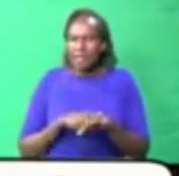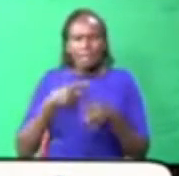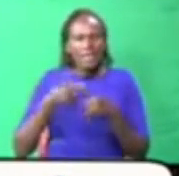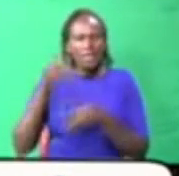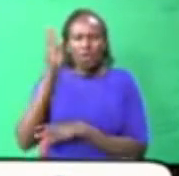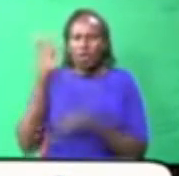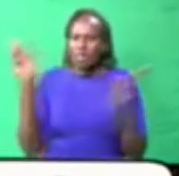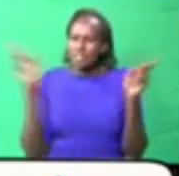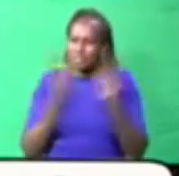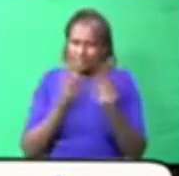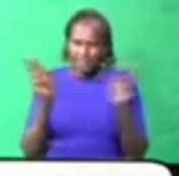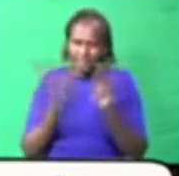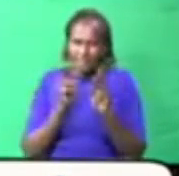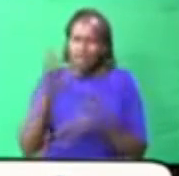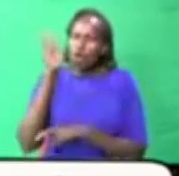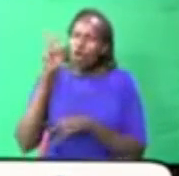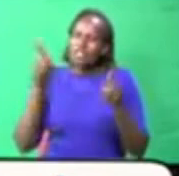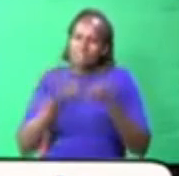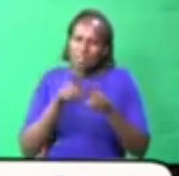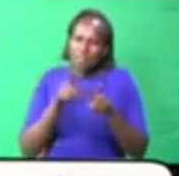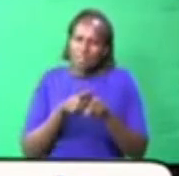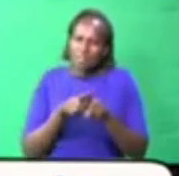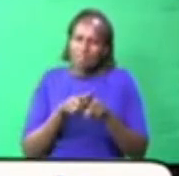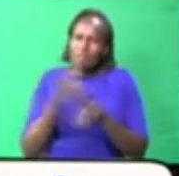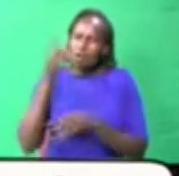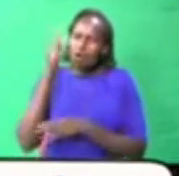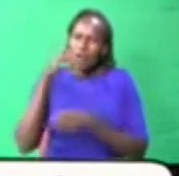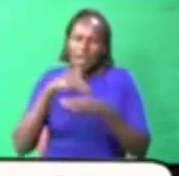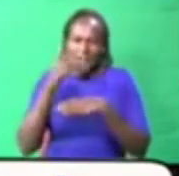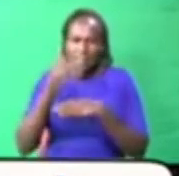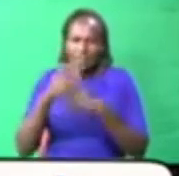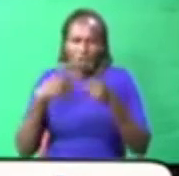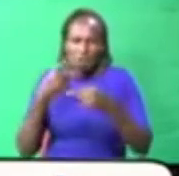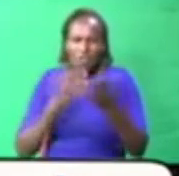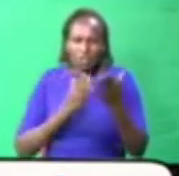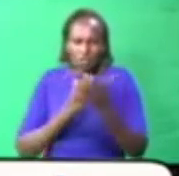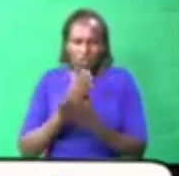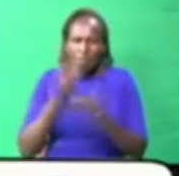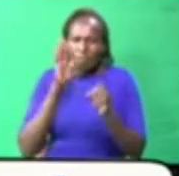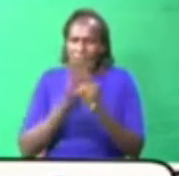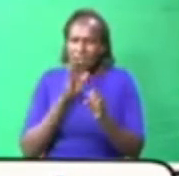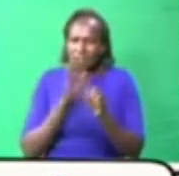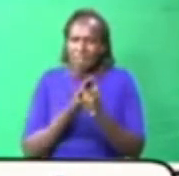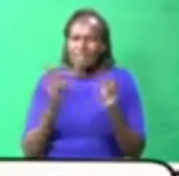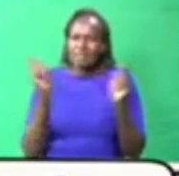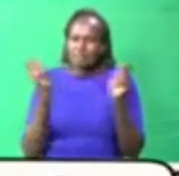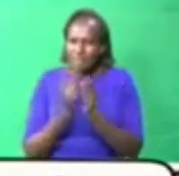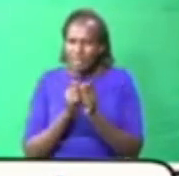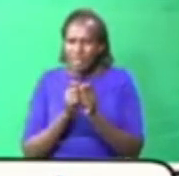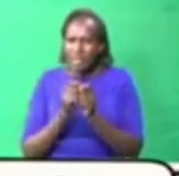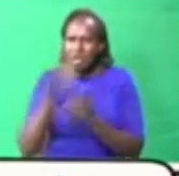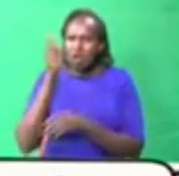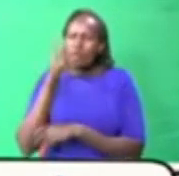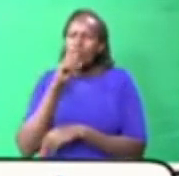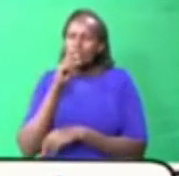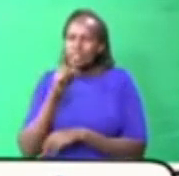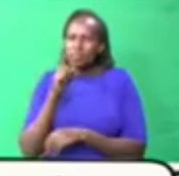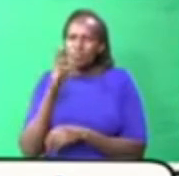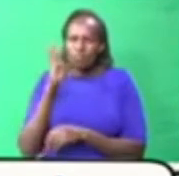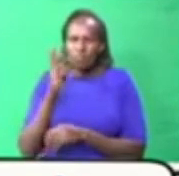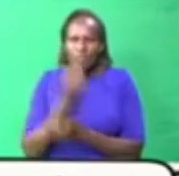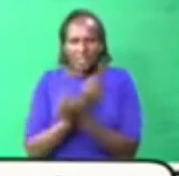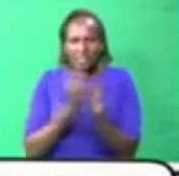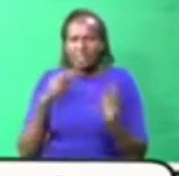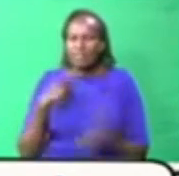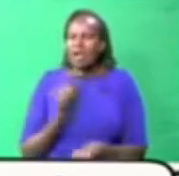ready. He is the same God after going through troubles many and bitter. It is He who shall restore us. The